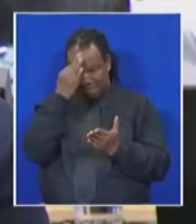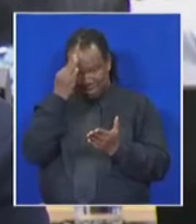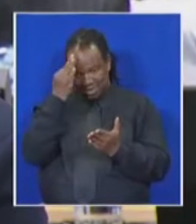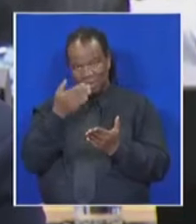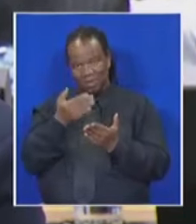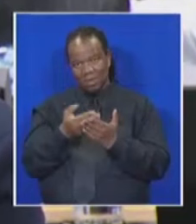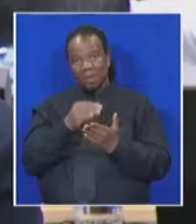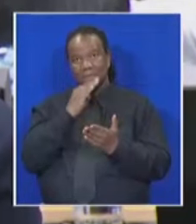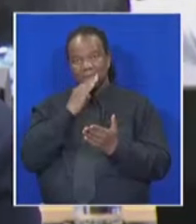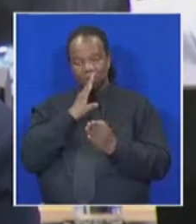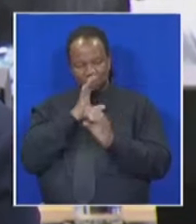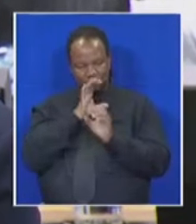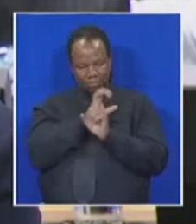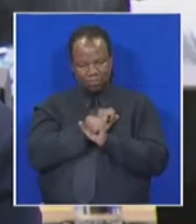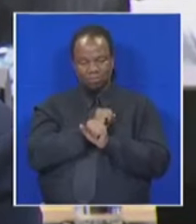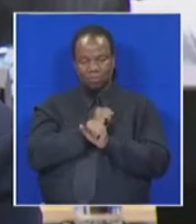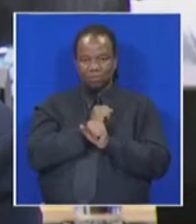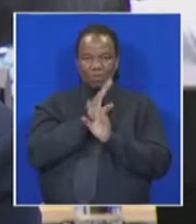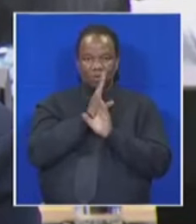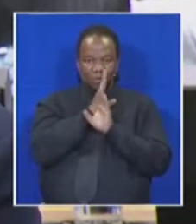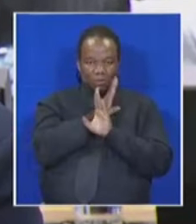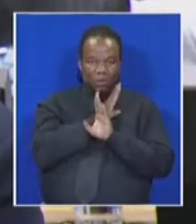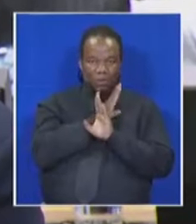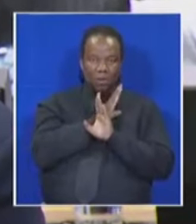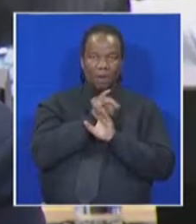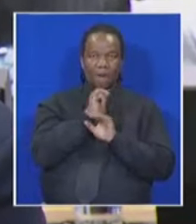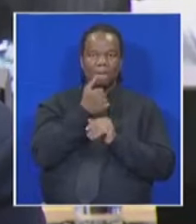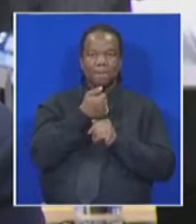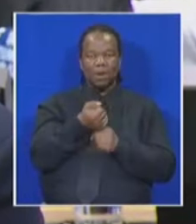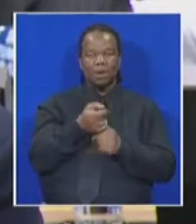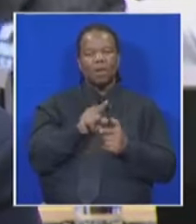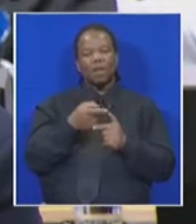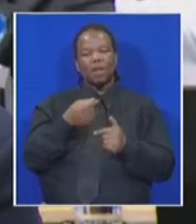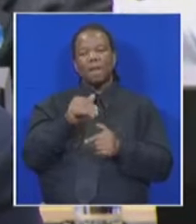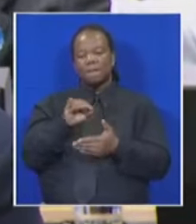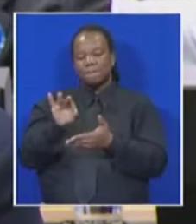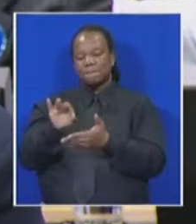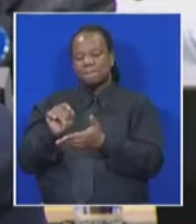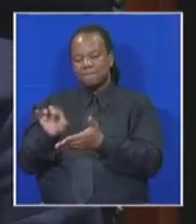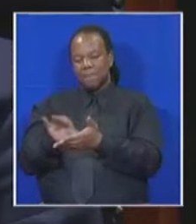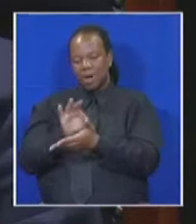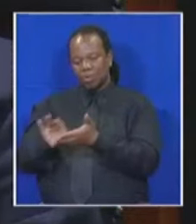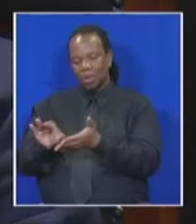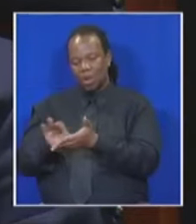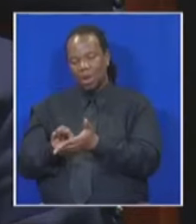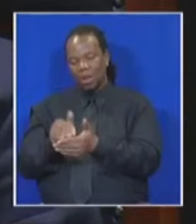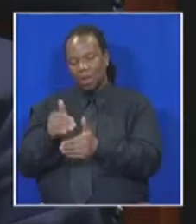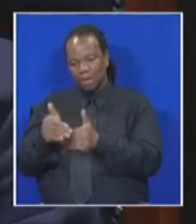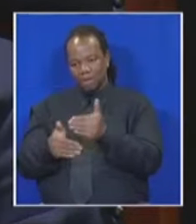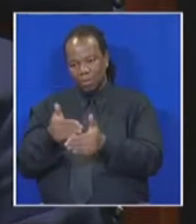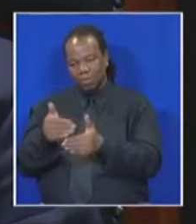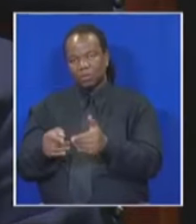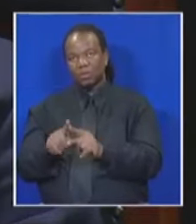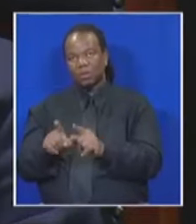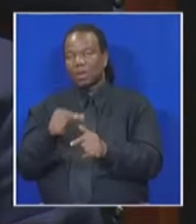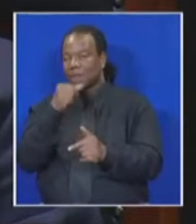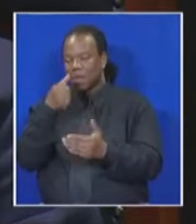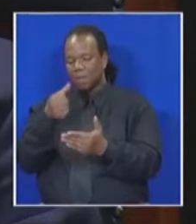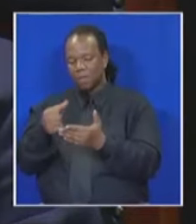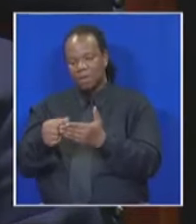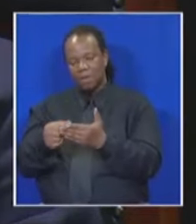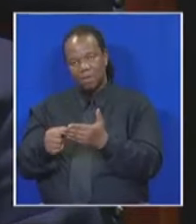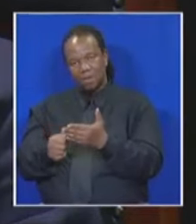secret ballot. And if you look at manual voting, under 3, if the manual voting procedure permits, members' names and votes